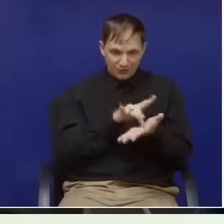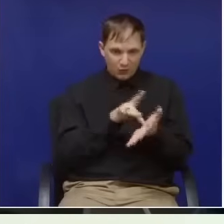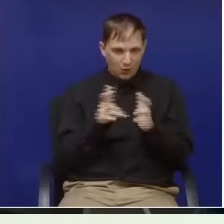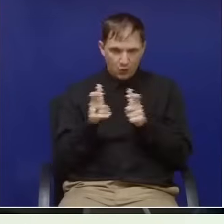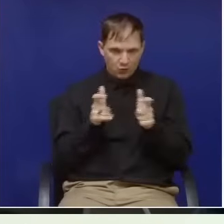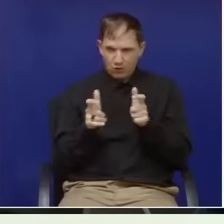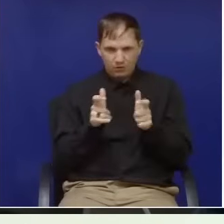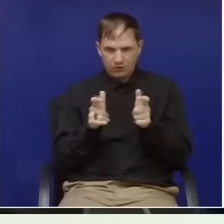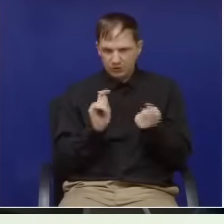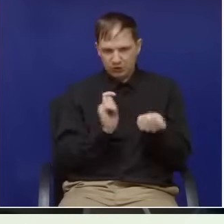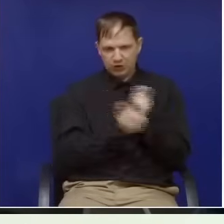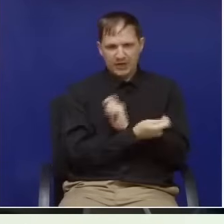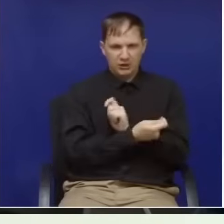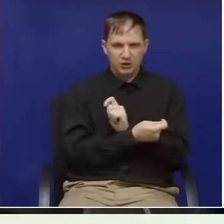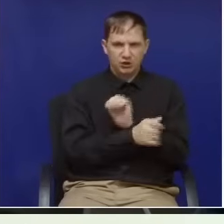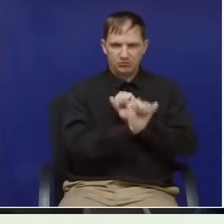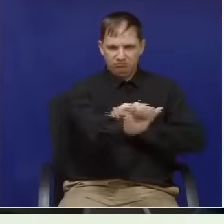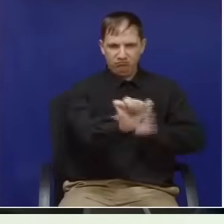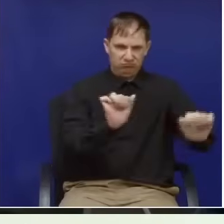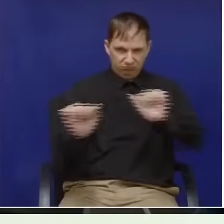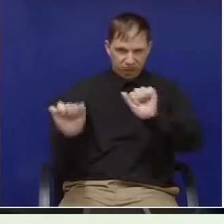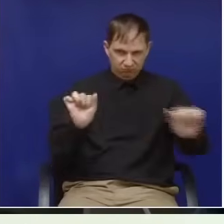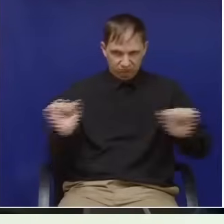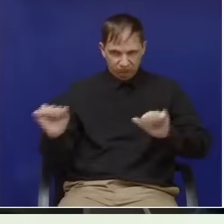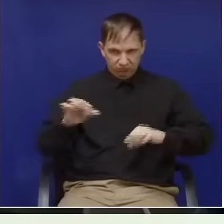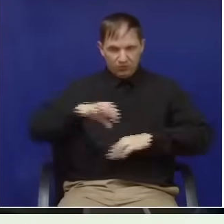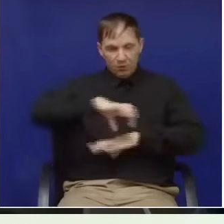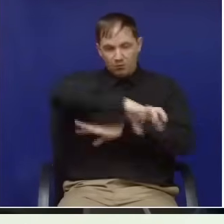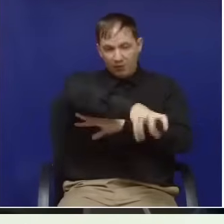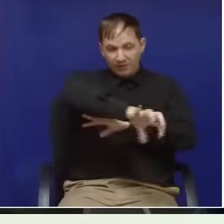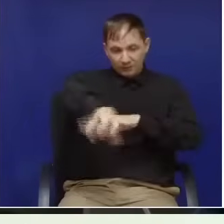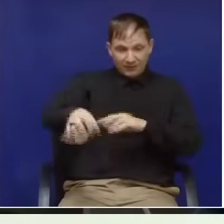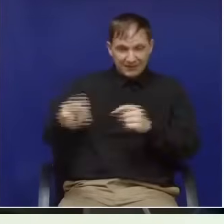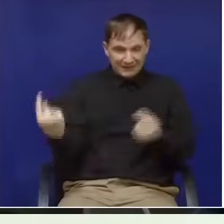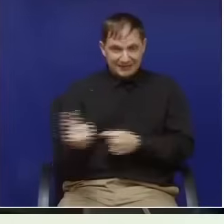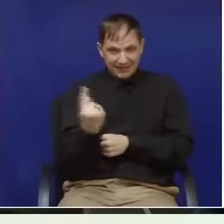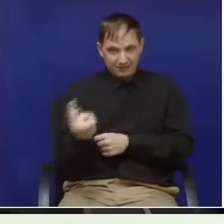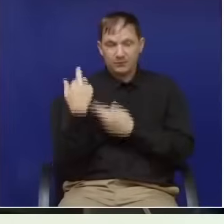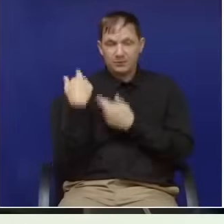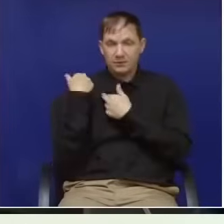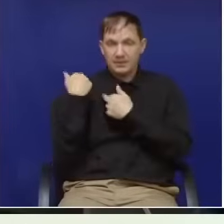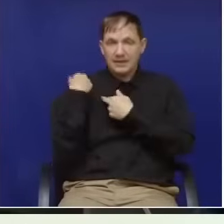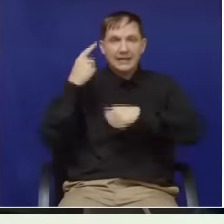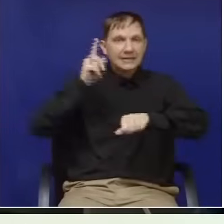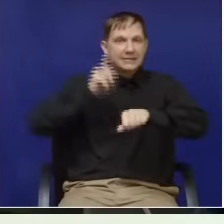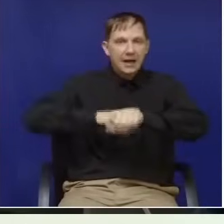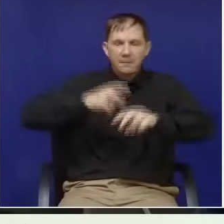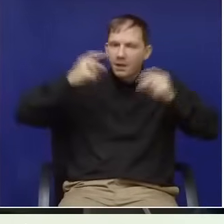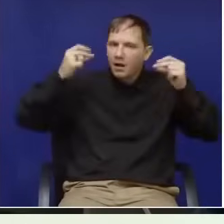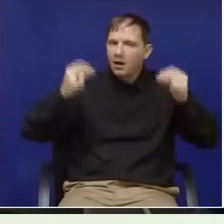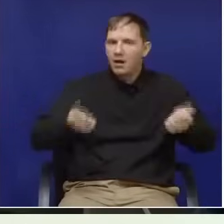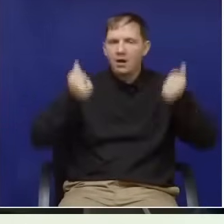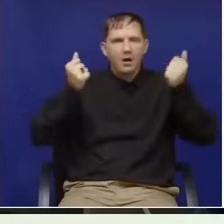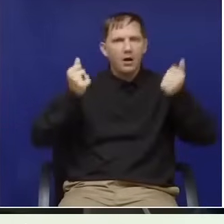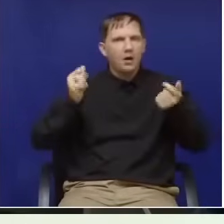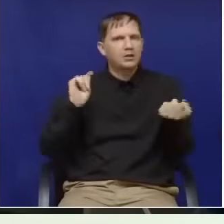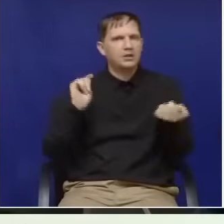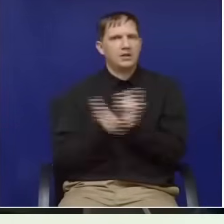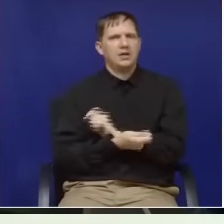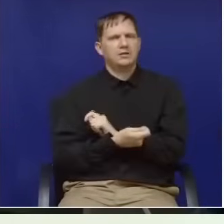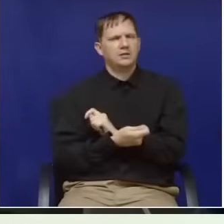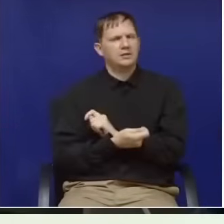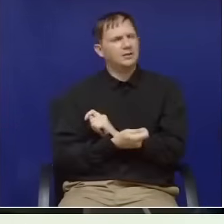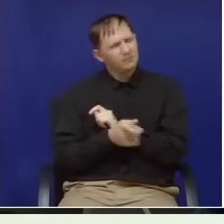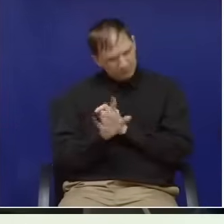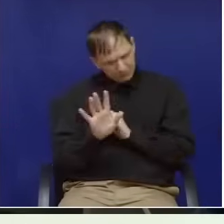of vehicles to provinces, the turnaround time is so much quicker. Would it then